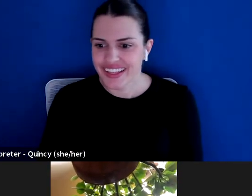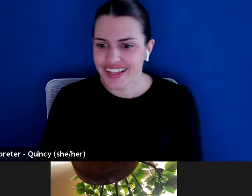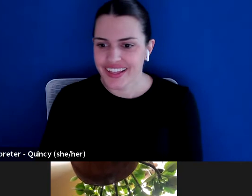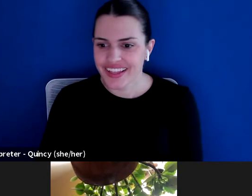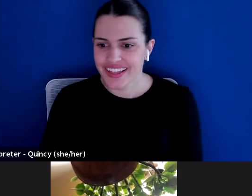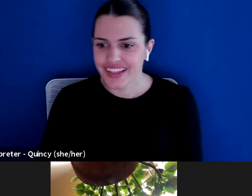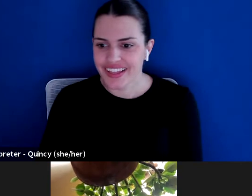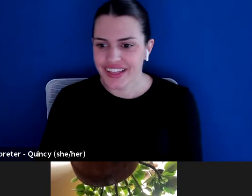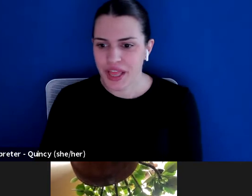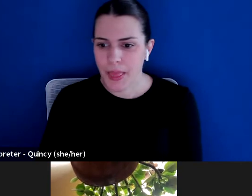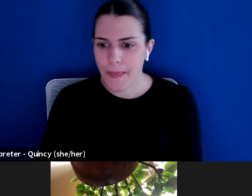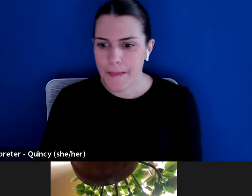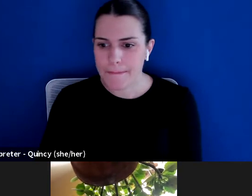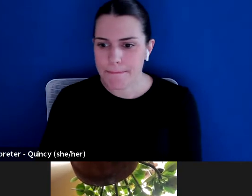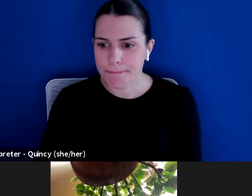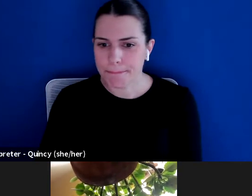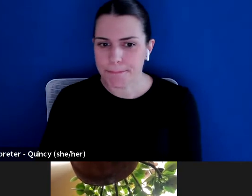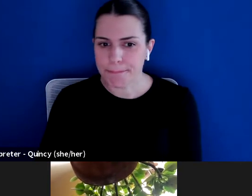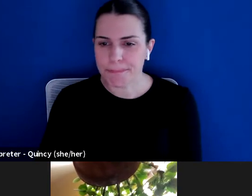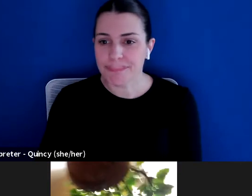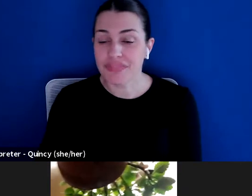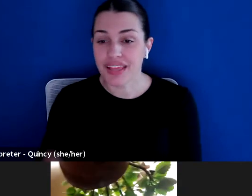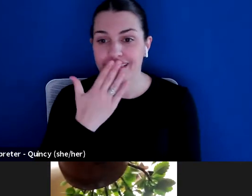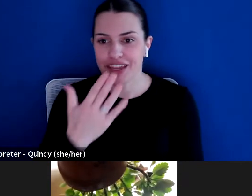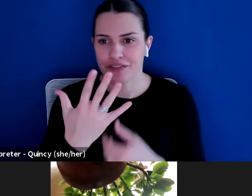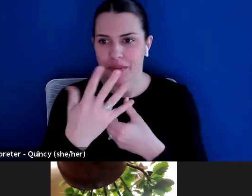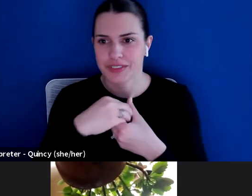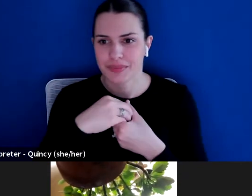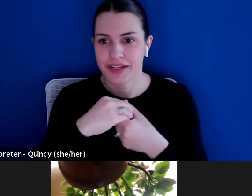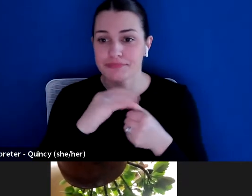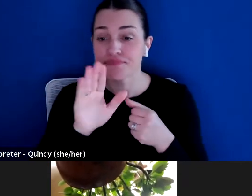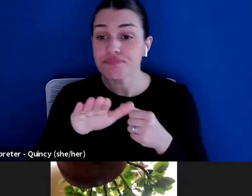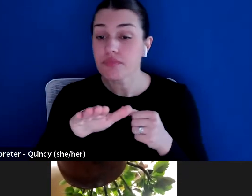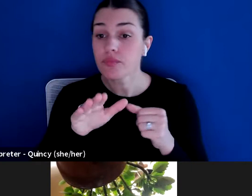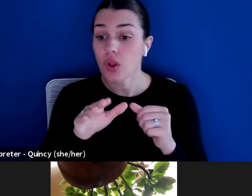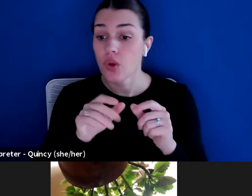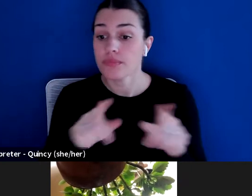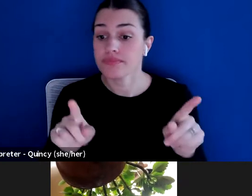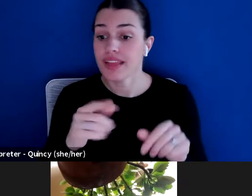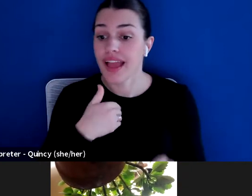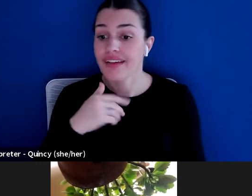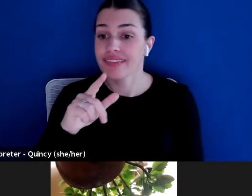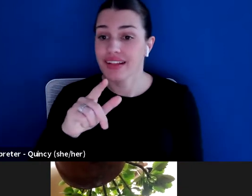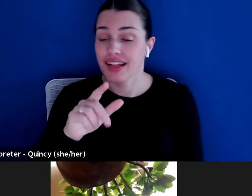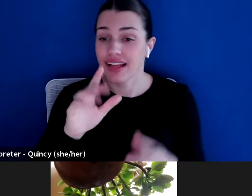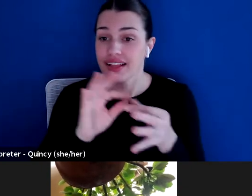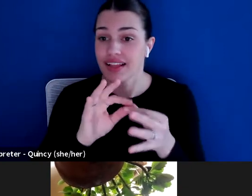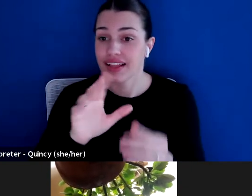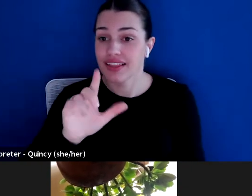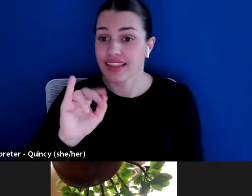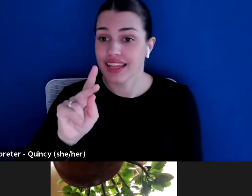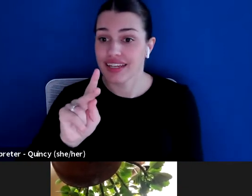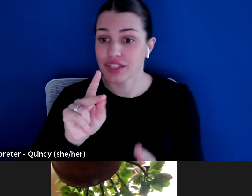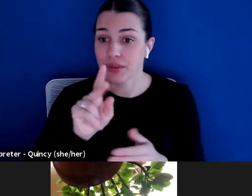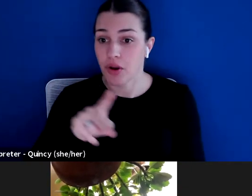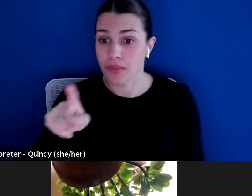So thank you for participating in that poll. Oh, and there is a link to the PowerPoint slides from our very first